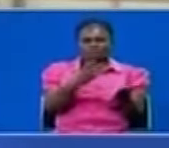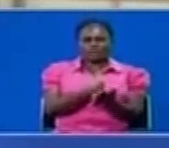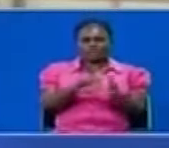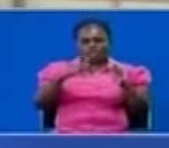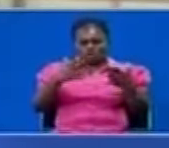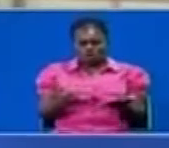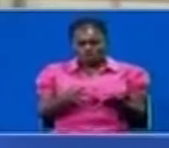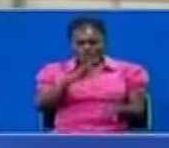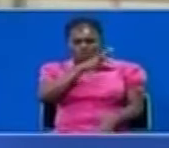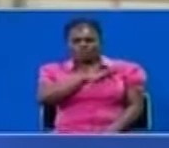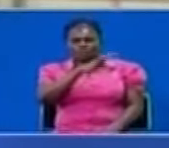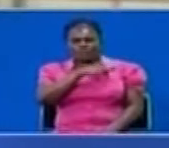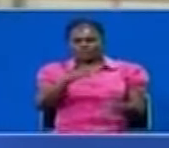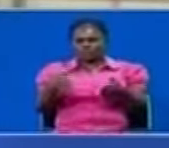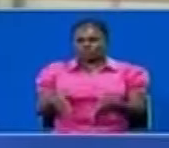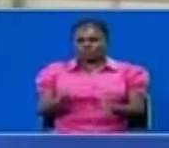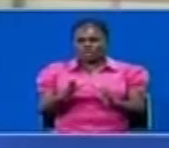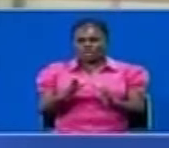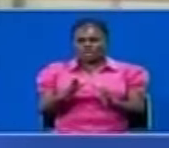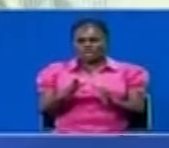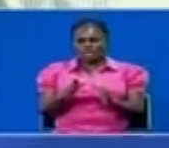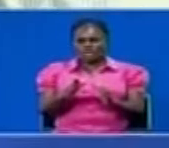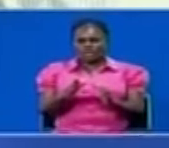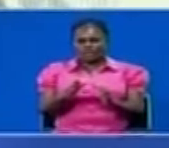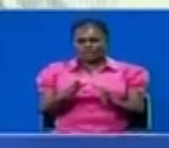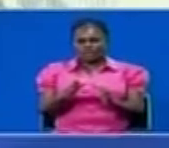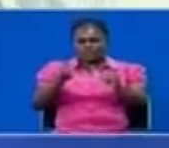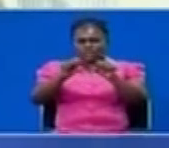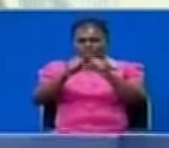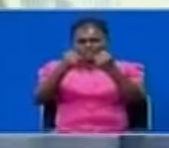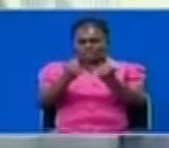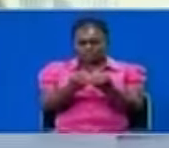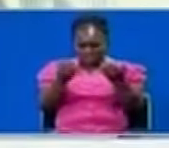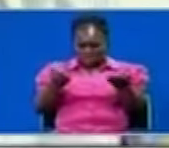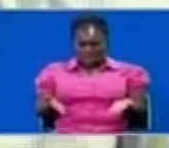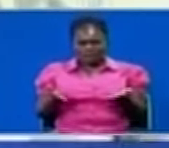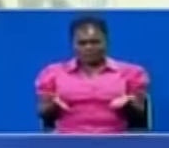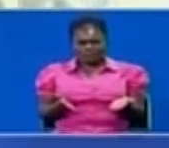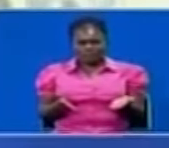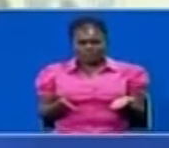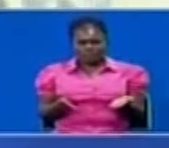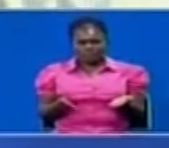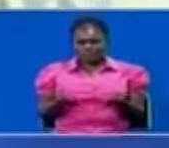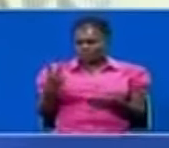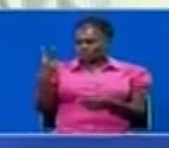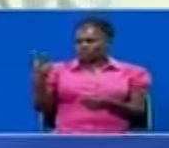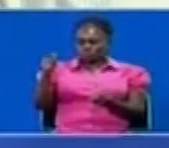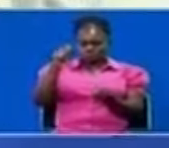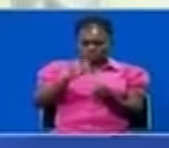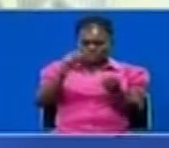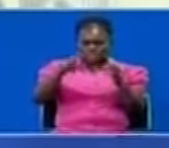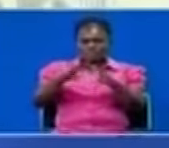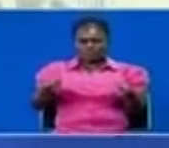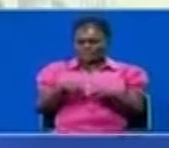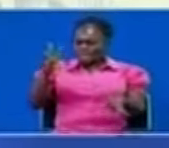have profitable ventures to fund the process. System as it is now is that two laboratories are